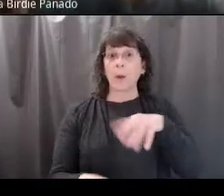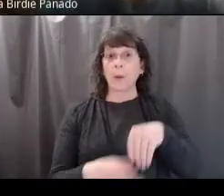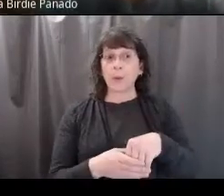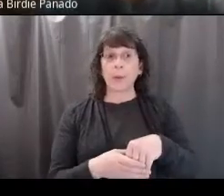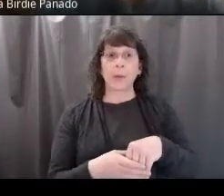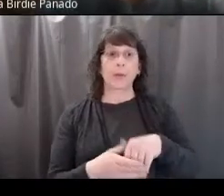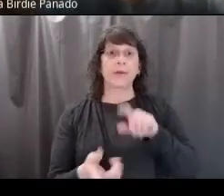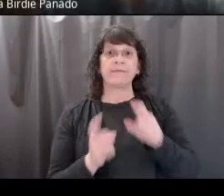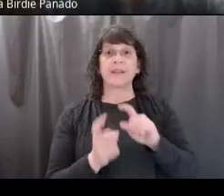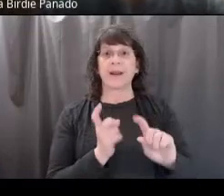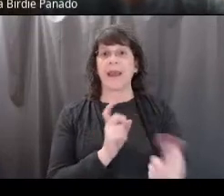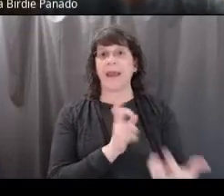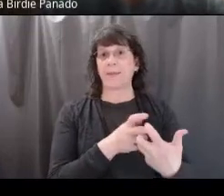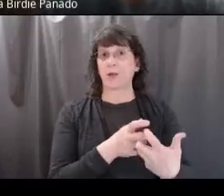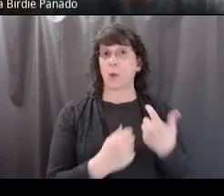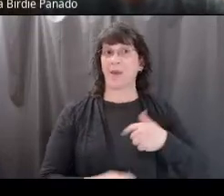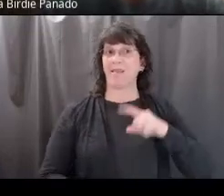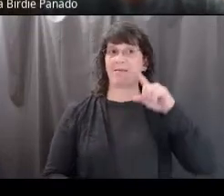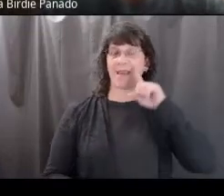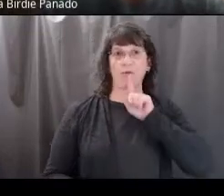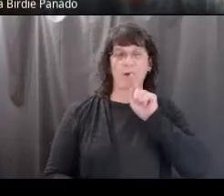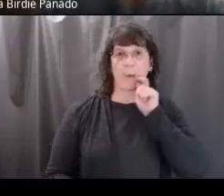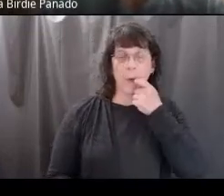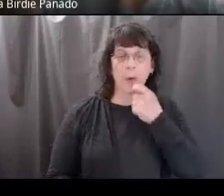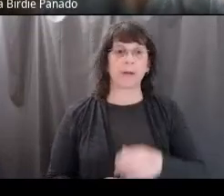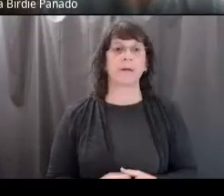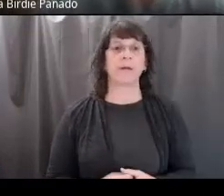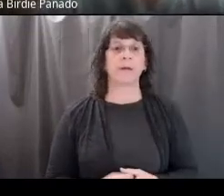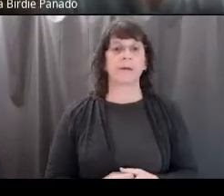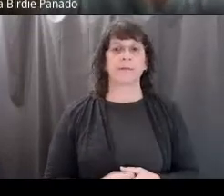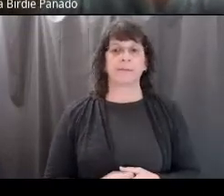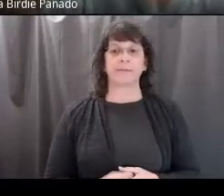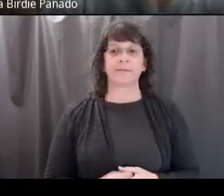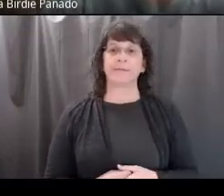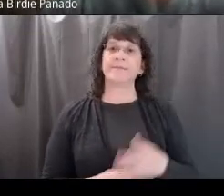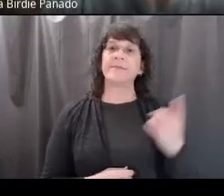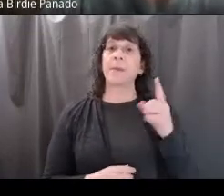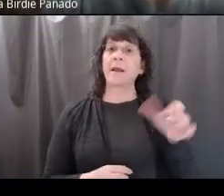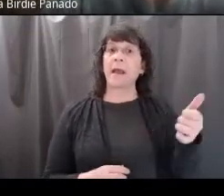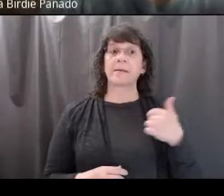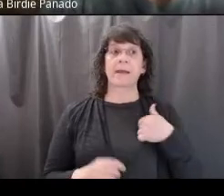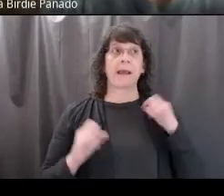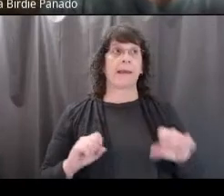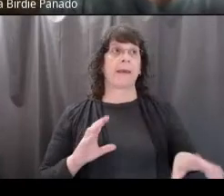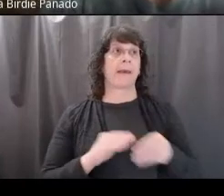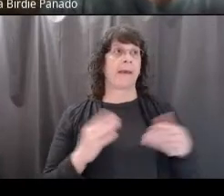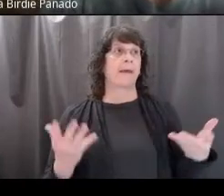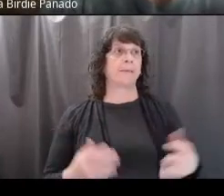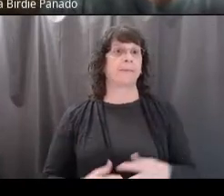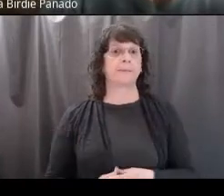some adaptations that we think are really cool. Something else that I can add,